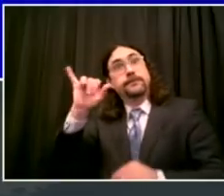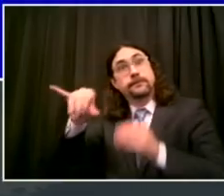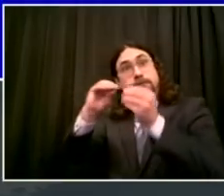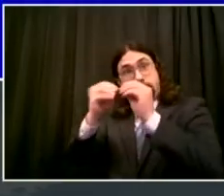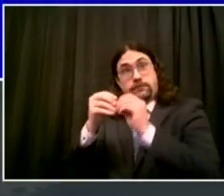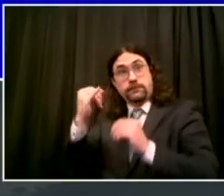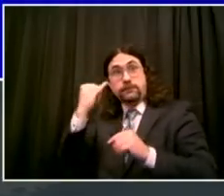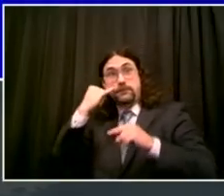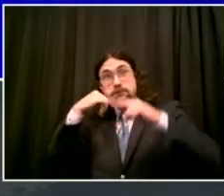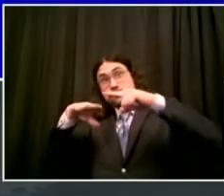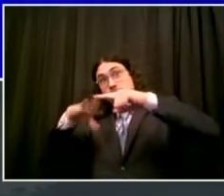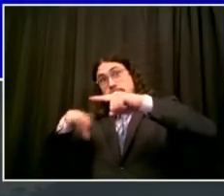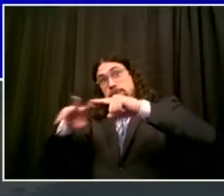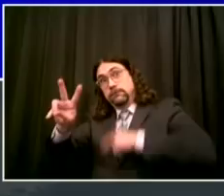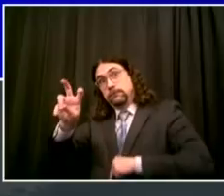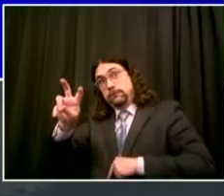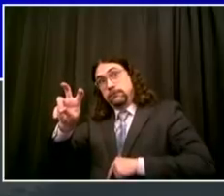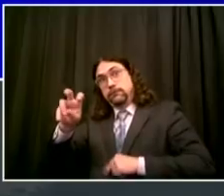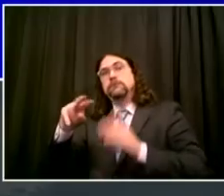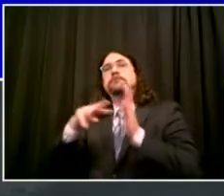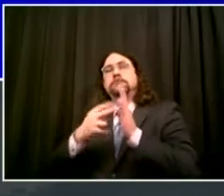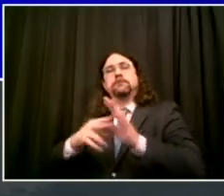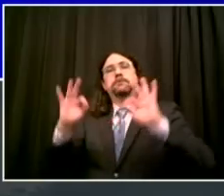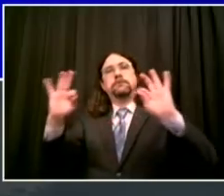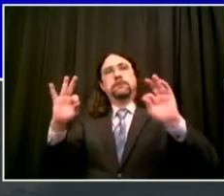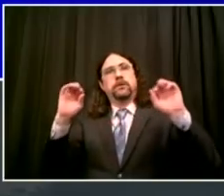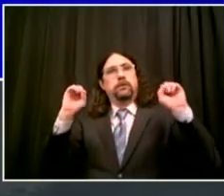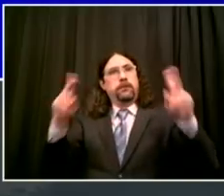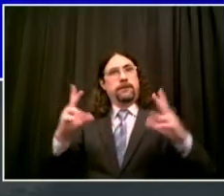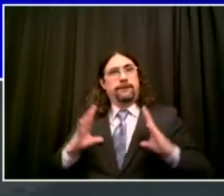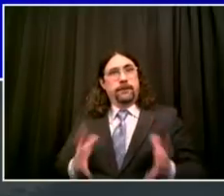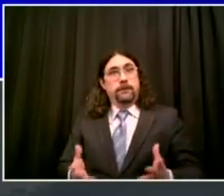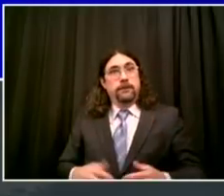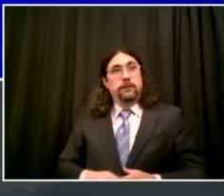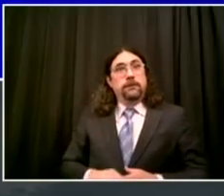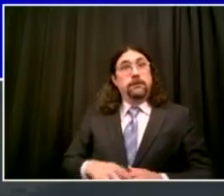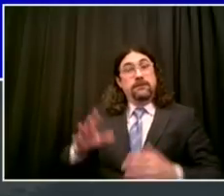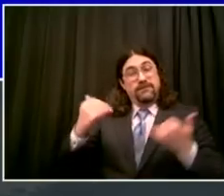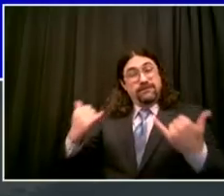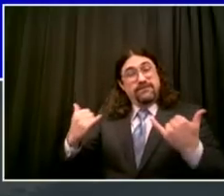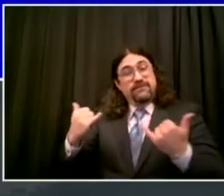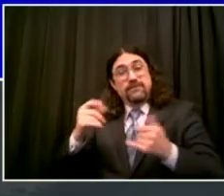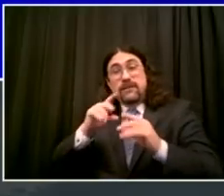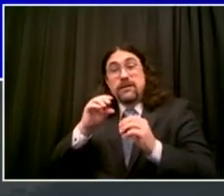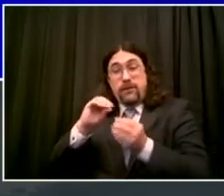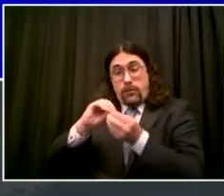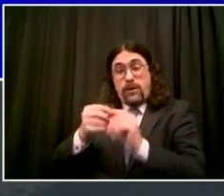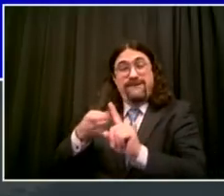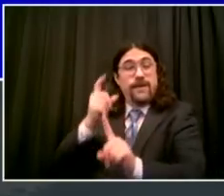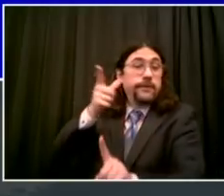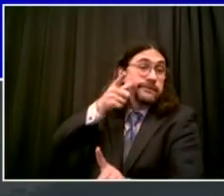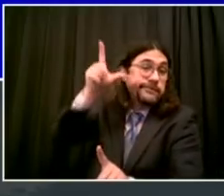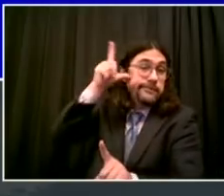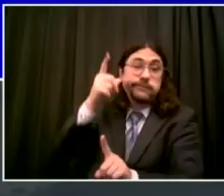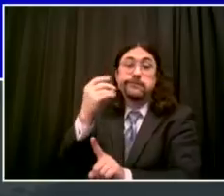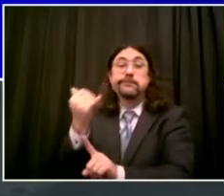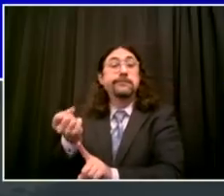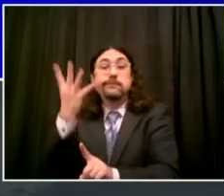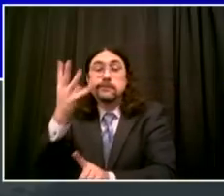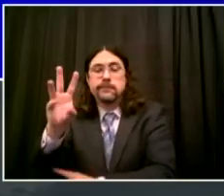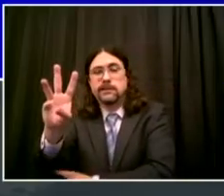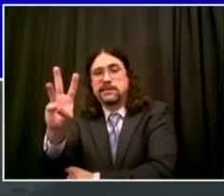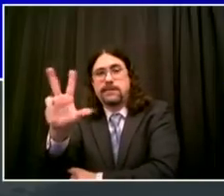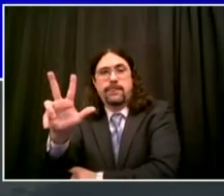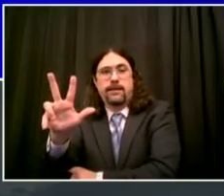Today, only 63. That's very good news. Only 63 new patients. So that's well below the level we need to be